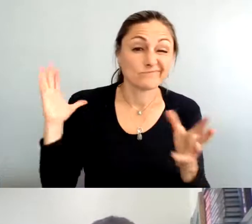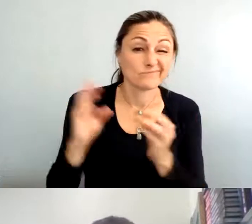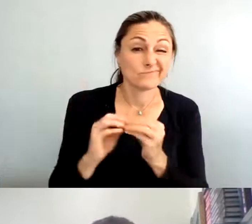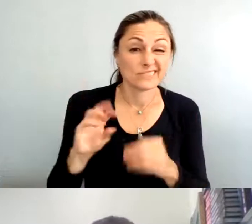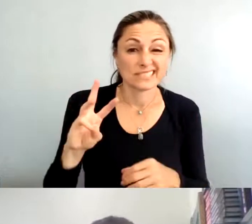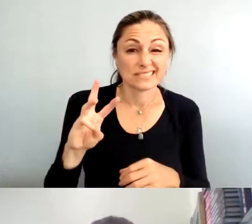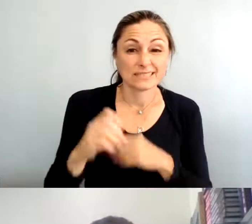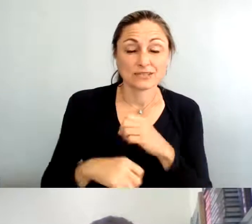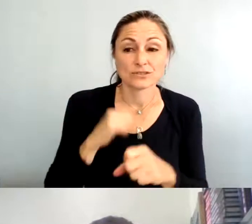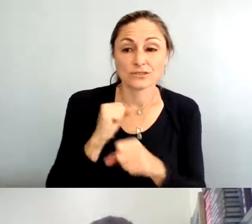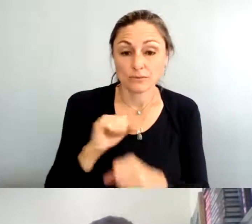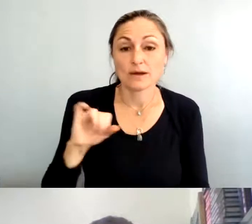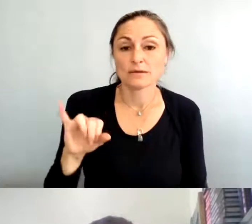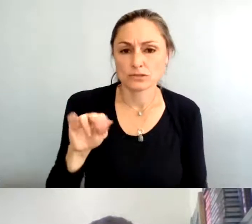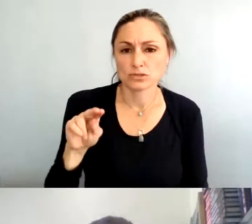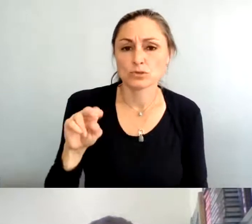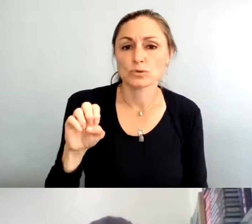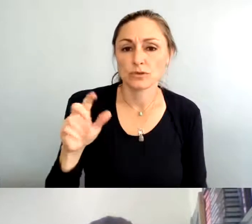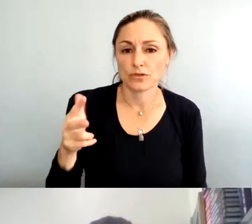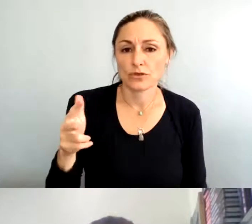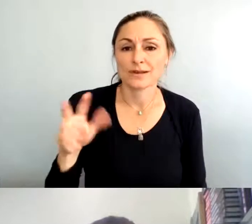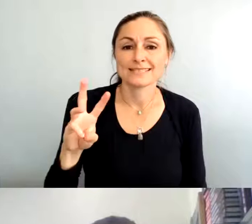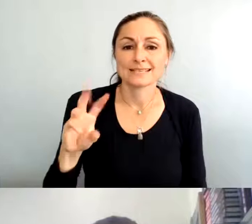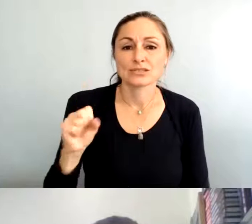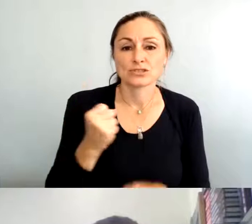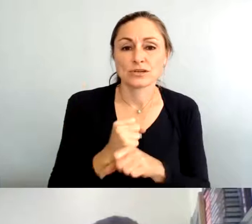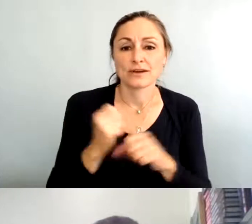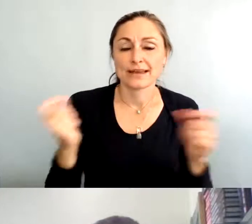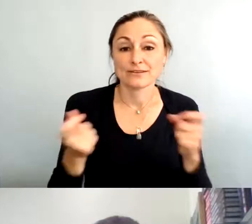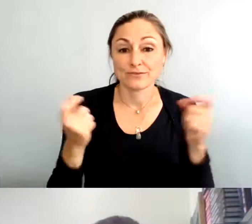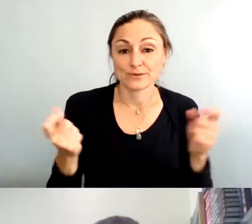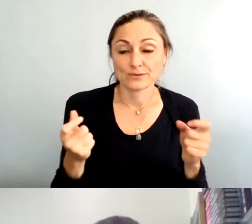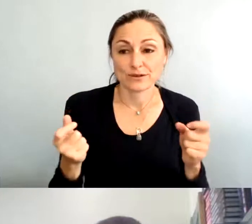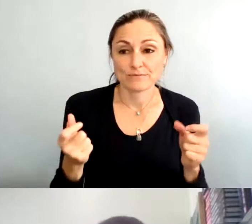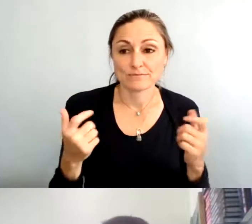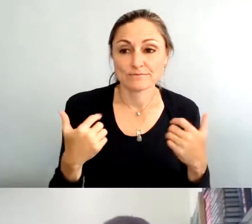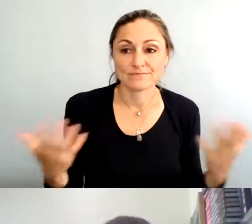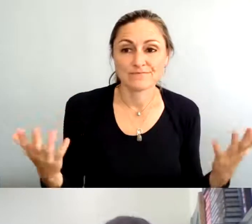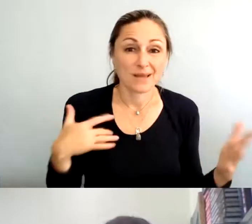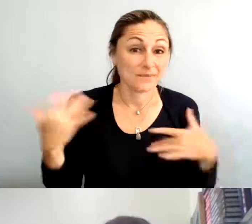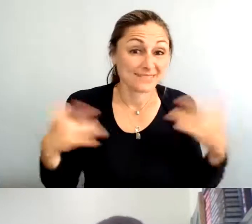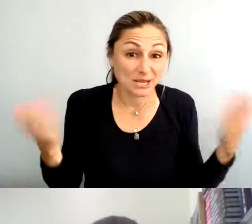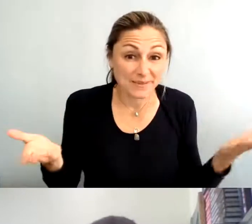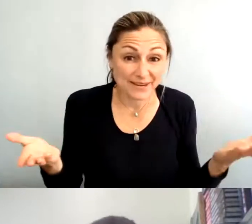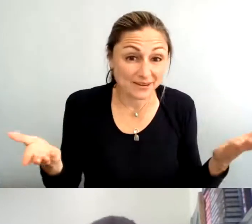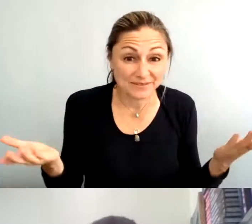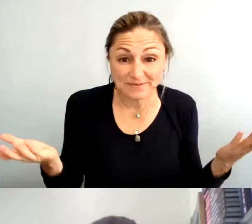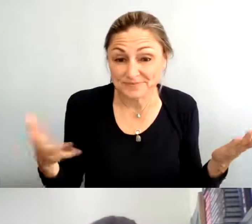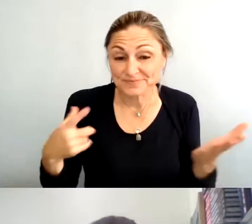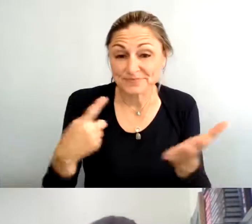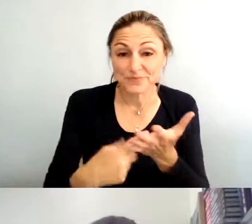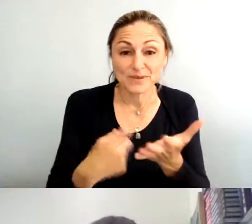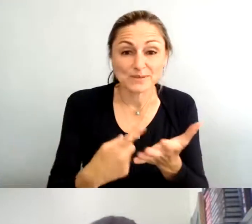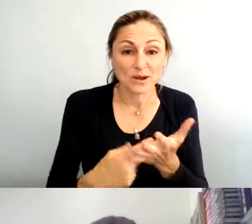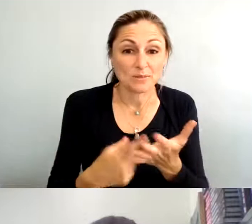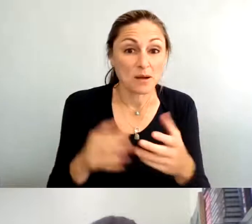6 years. Yeah, June 3rd would have been like 6 year anniversary of that. And I'm excited to be here and like talk about the work